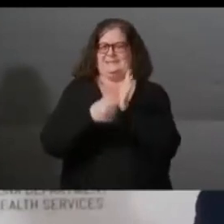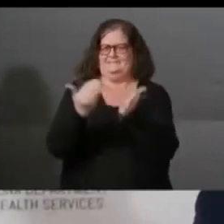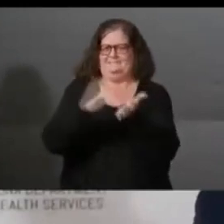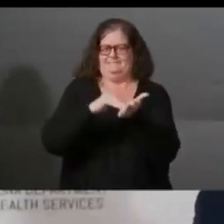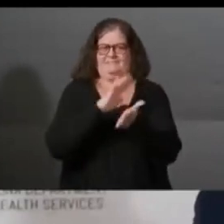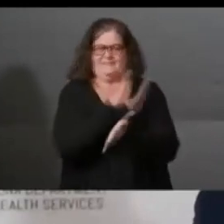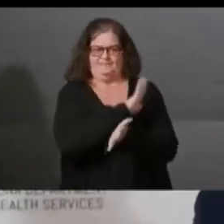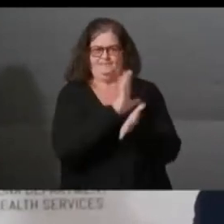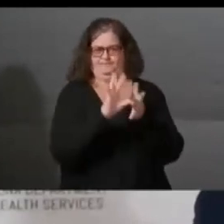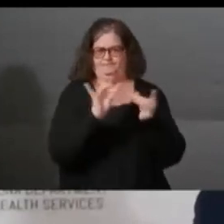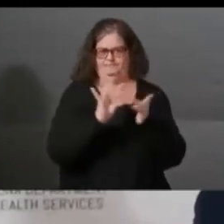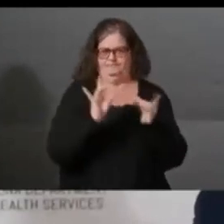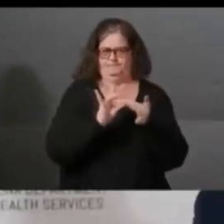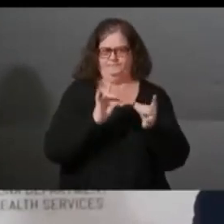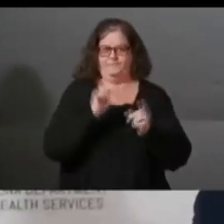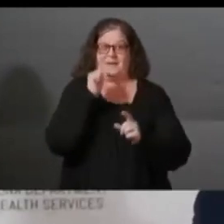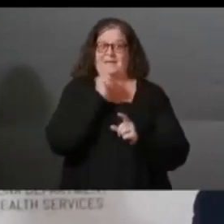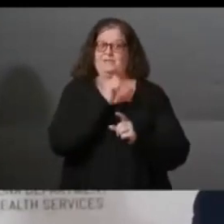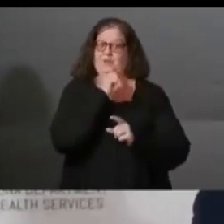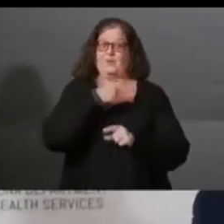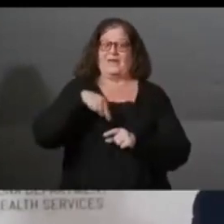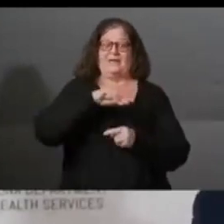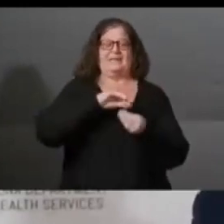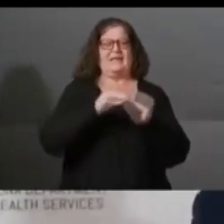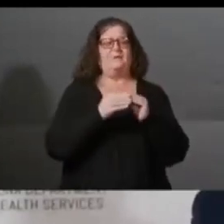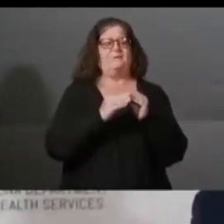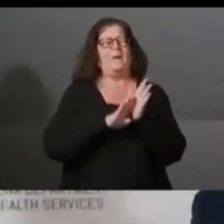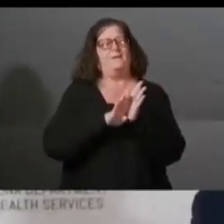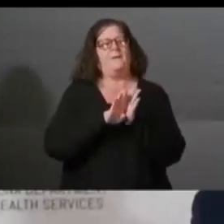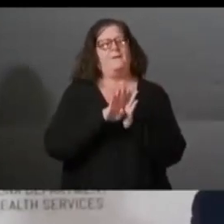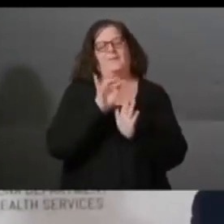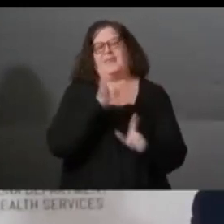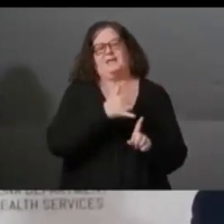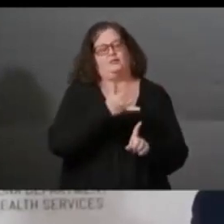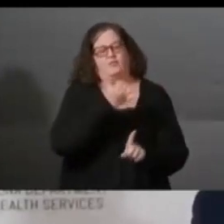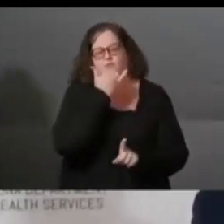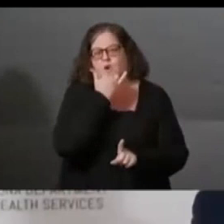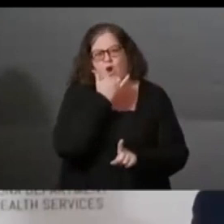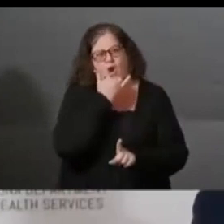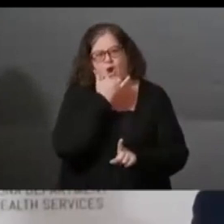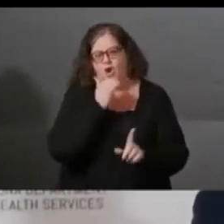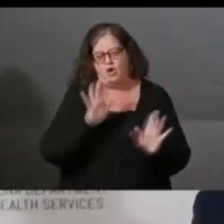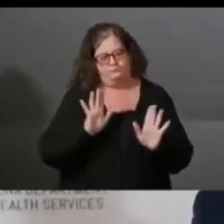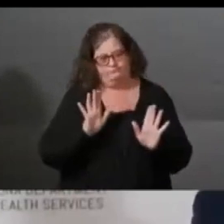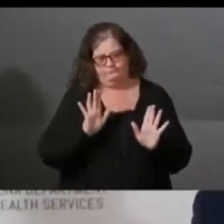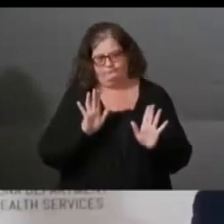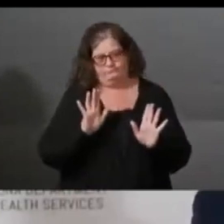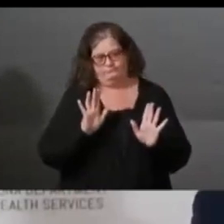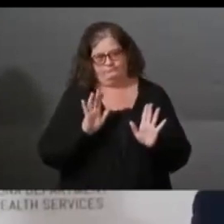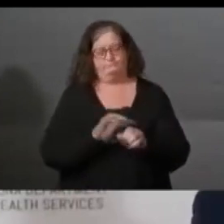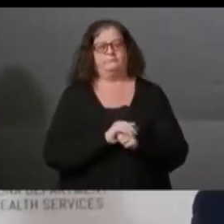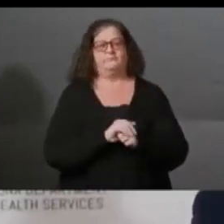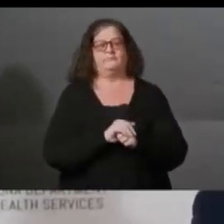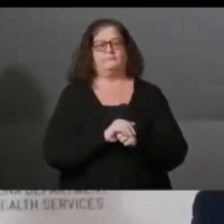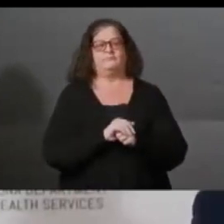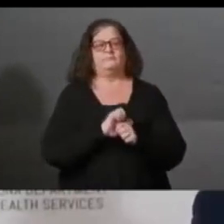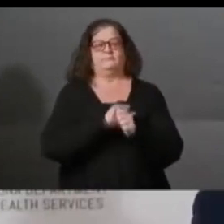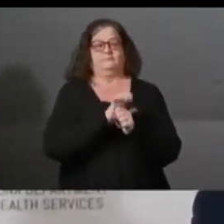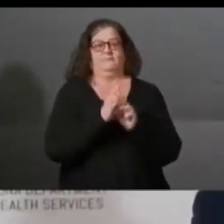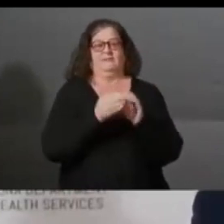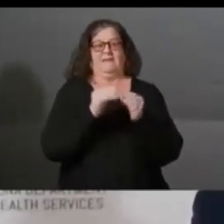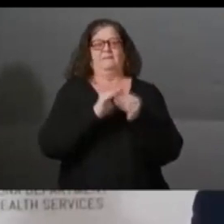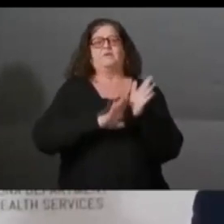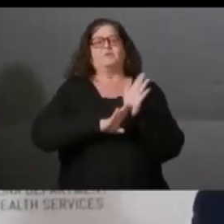numbers in Arizona are heading in the wrong direction. COVID-19 cases are on the